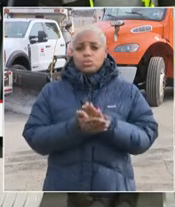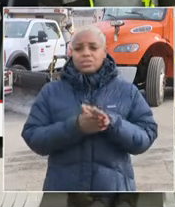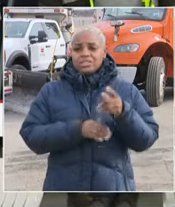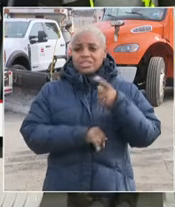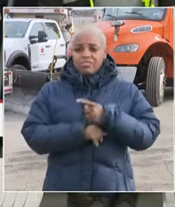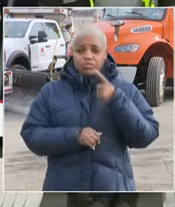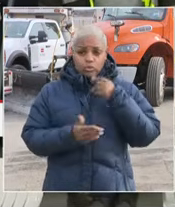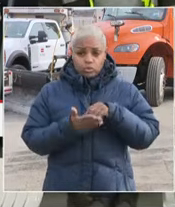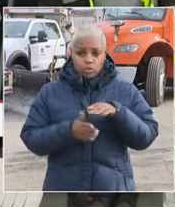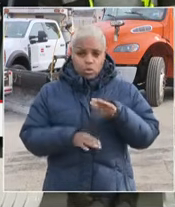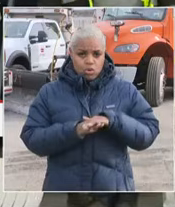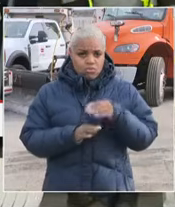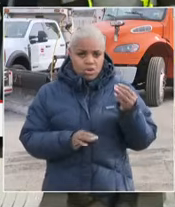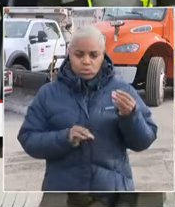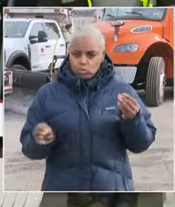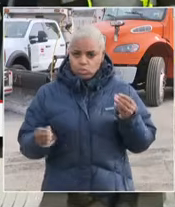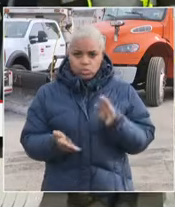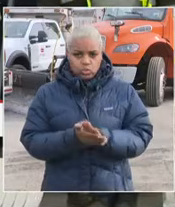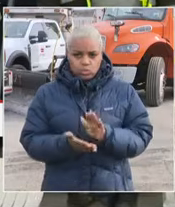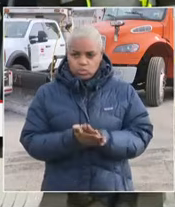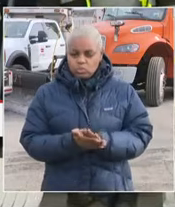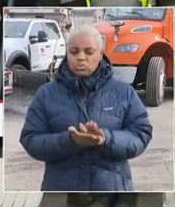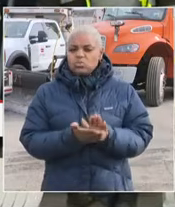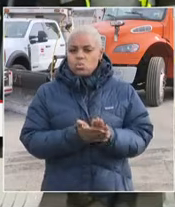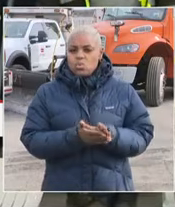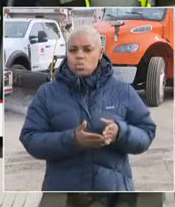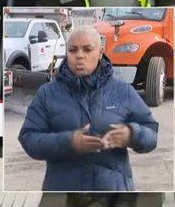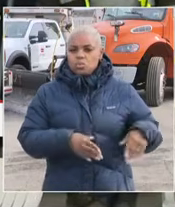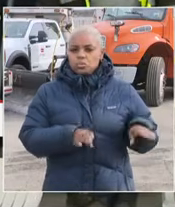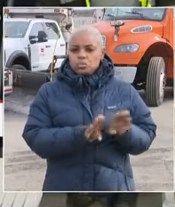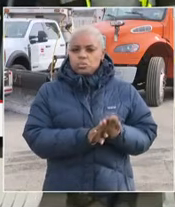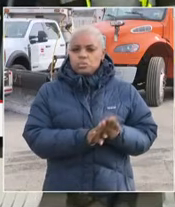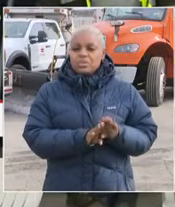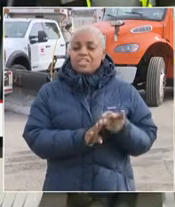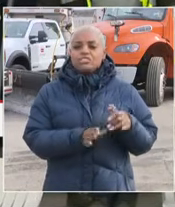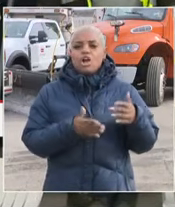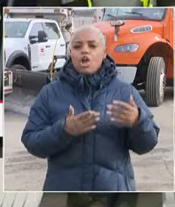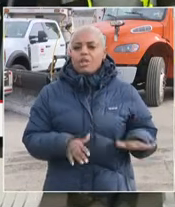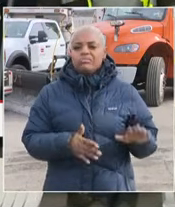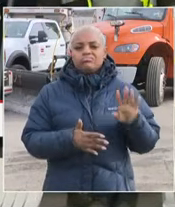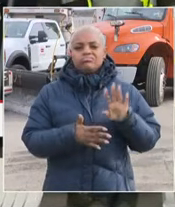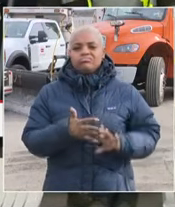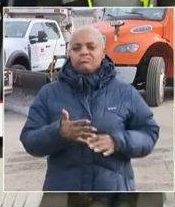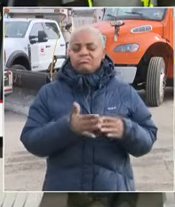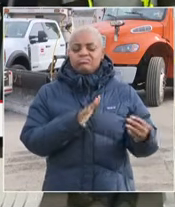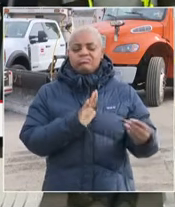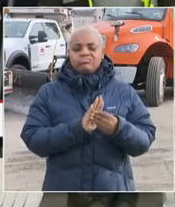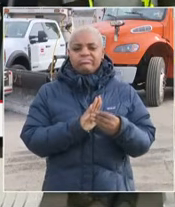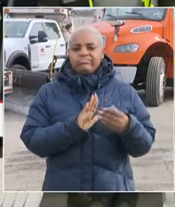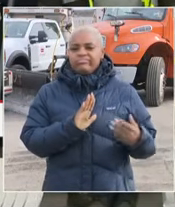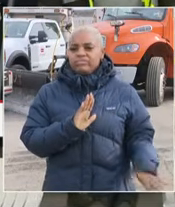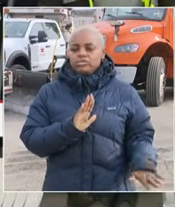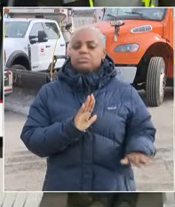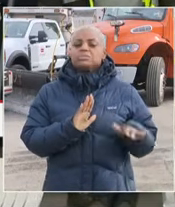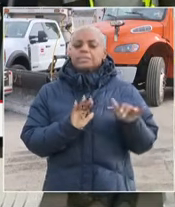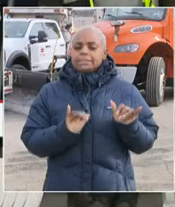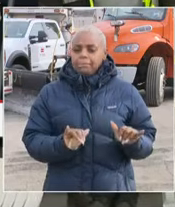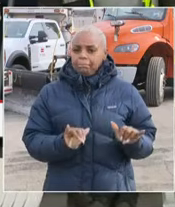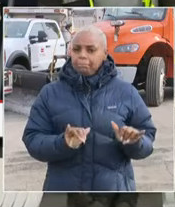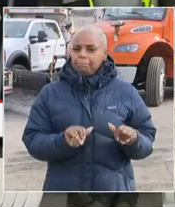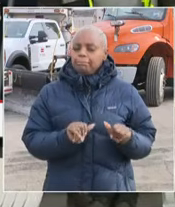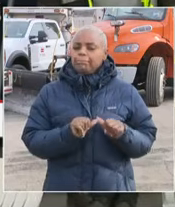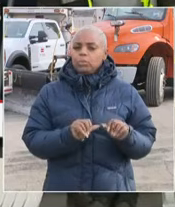Monday as part of their regular calendar, so that will remain in effect. And